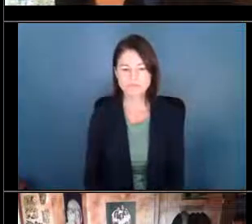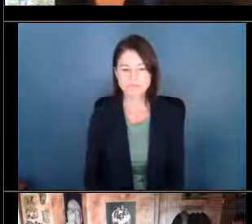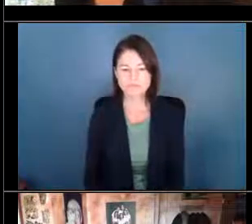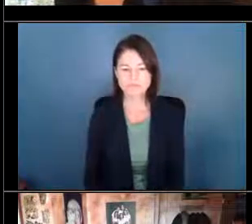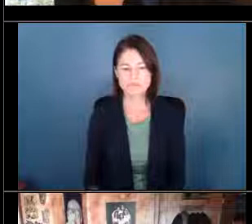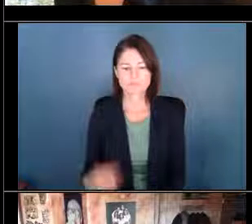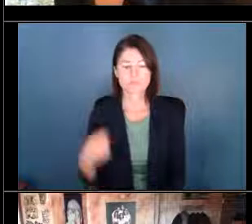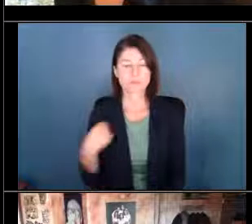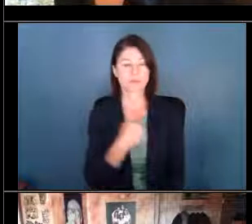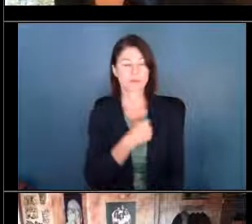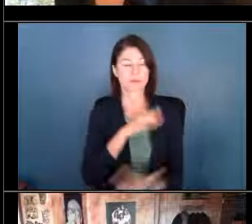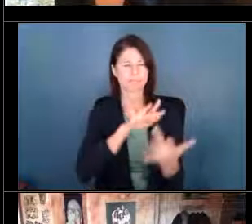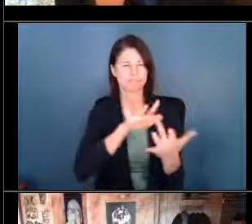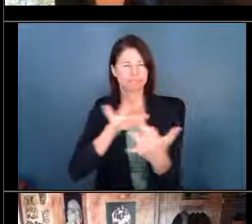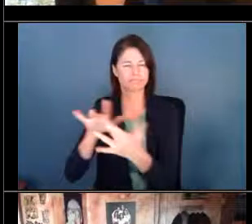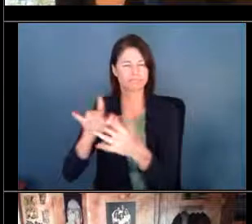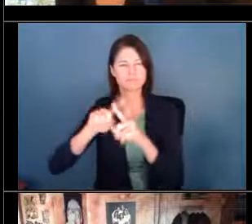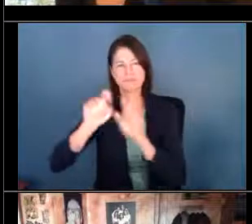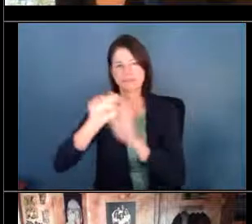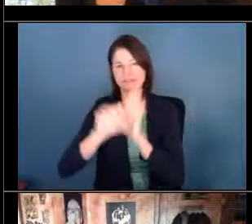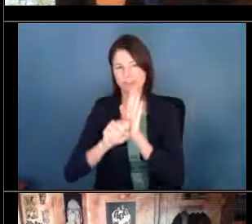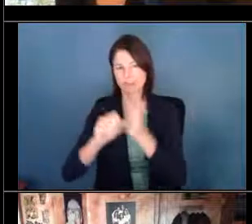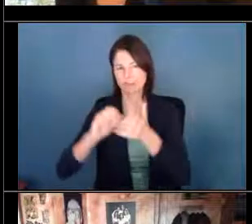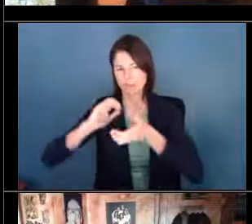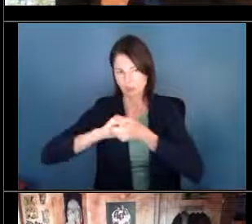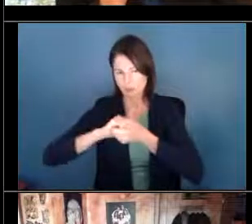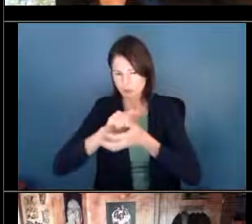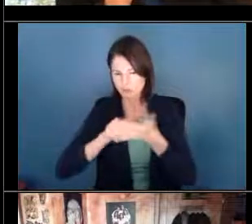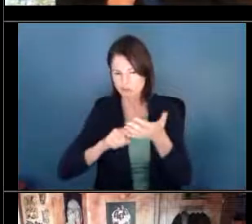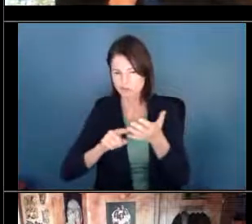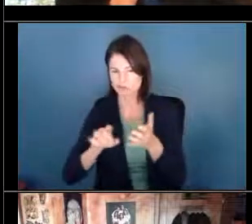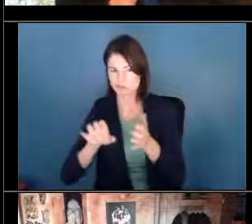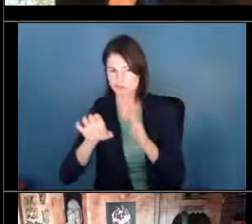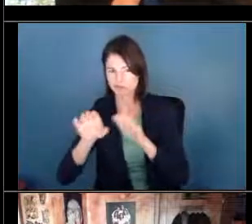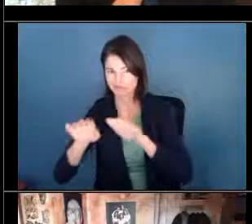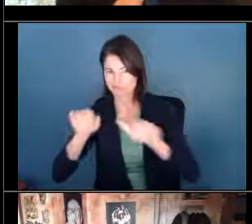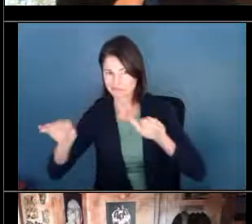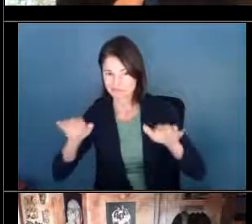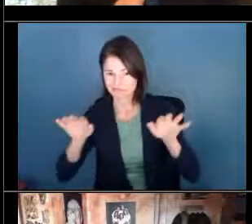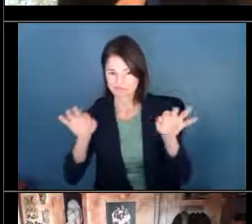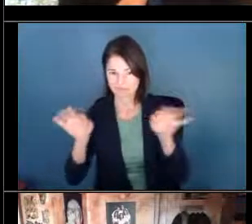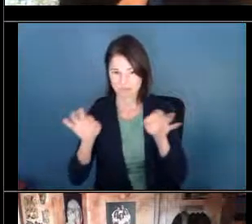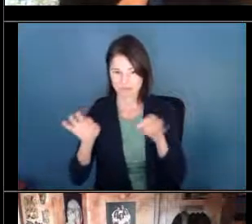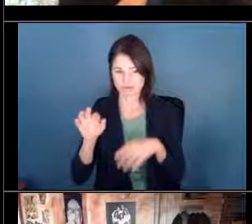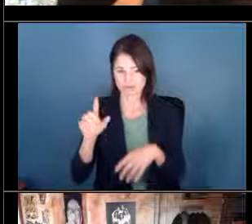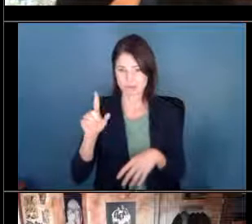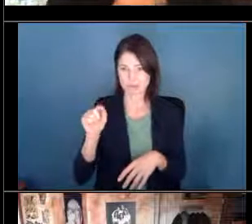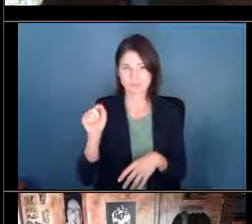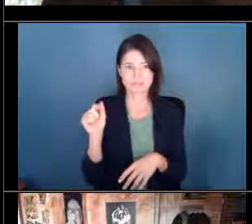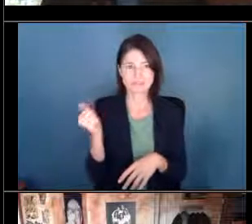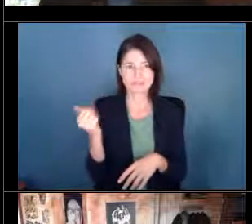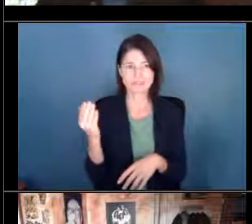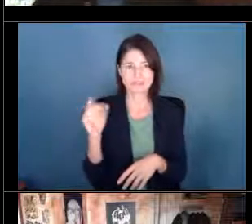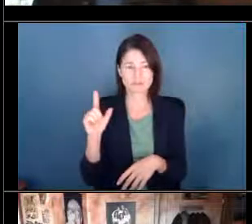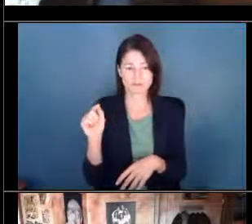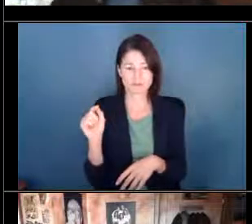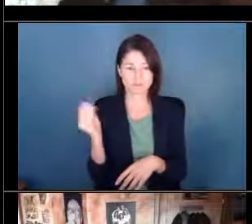partners to let all of them know and to try to bring attention to it around the time that, 2015, 2014-ish.